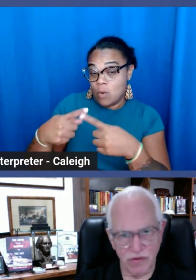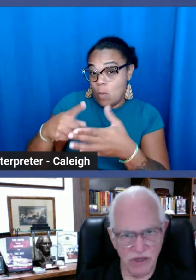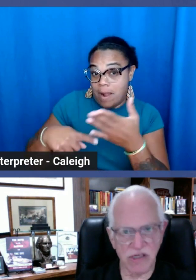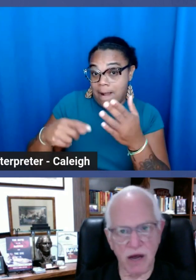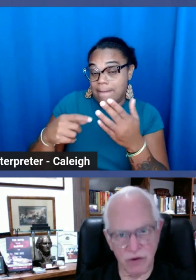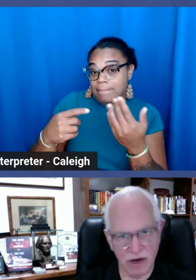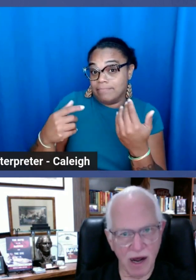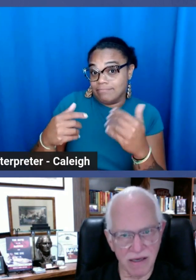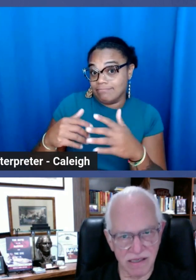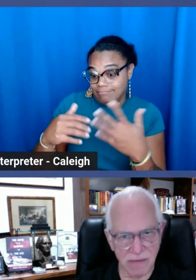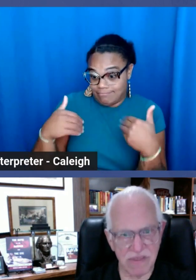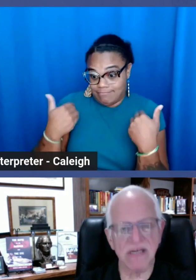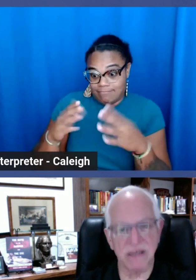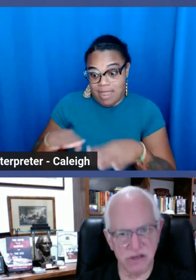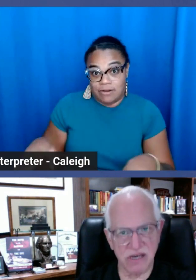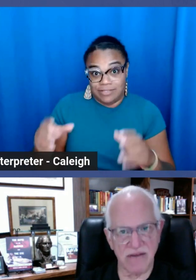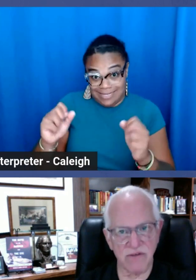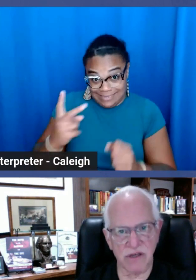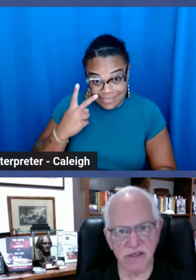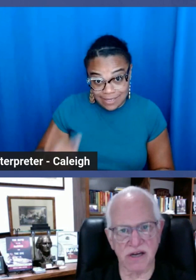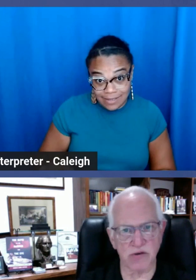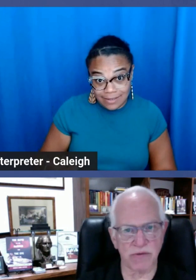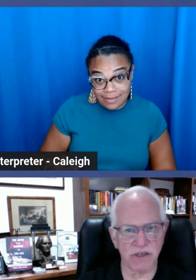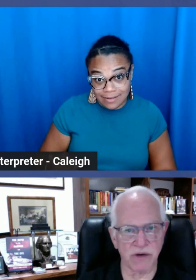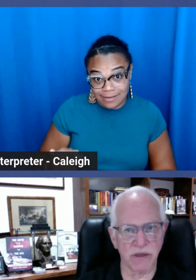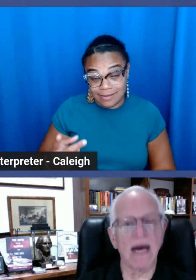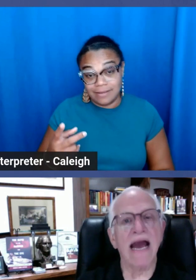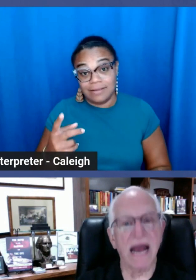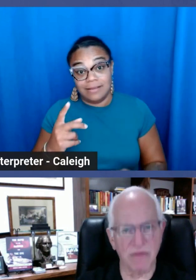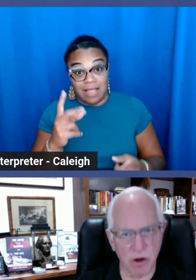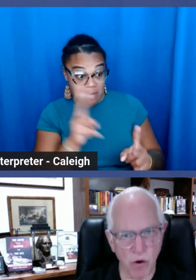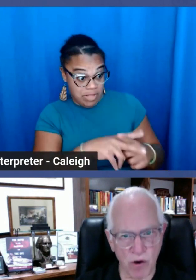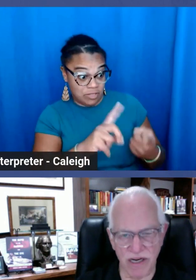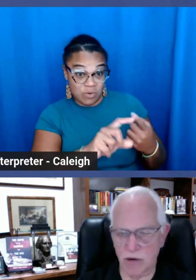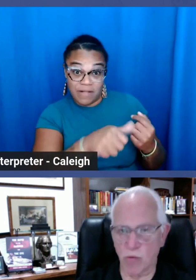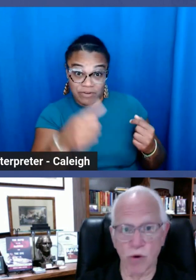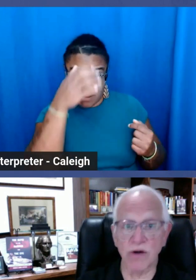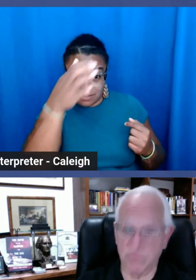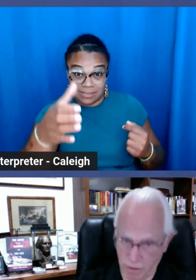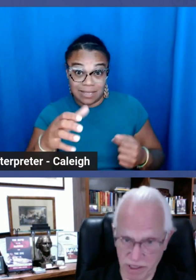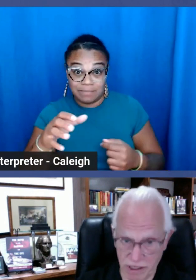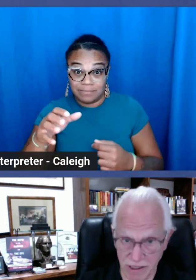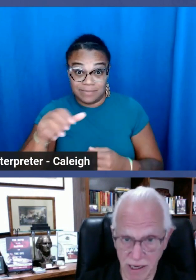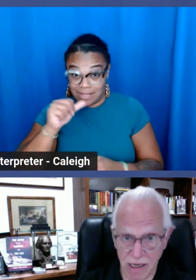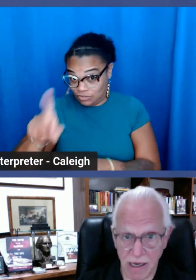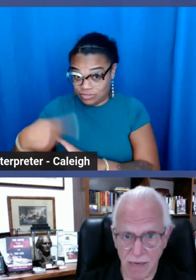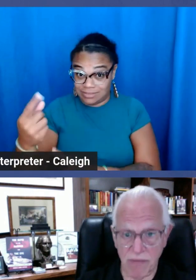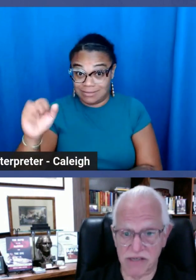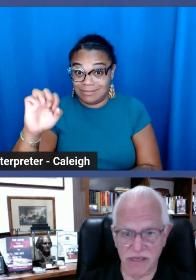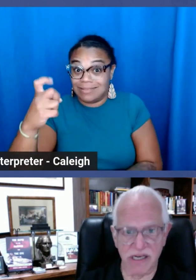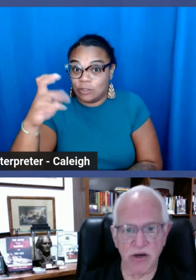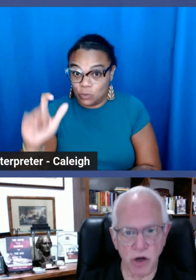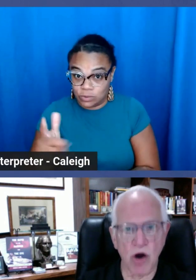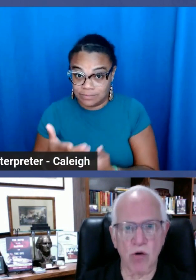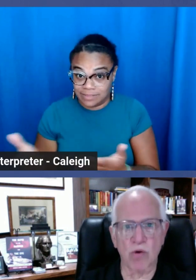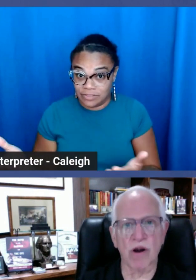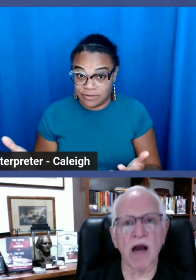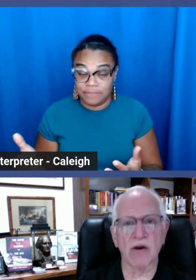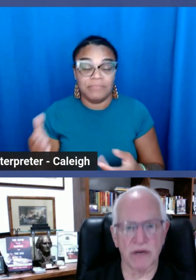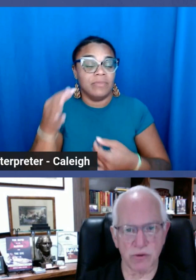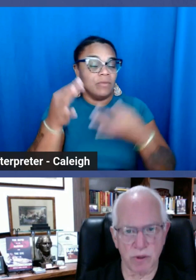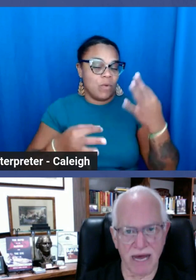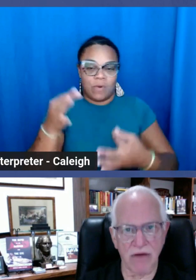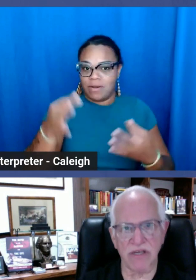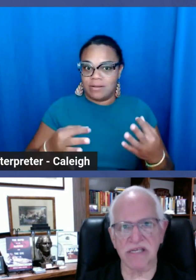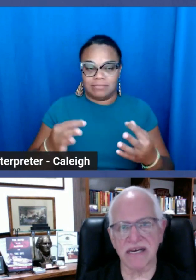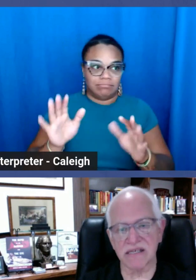to these other concepts instead of just sexual material? And the court, in a wonderful opinion, basically said, no, we're not